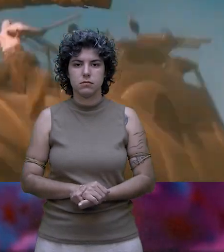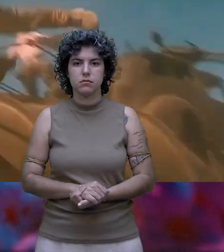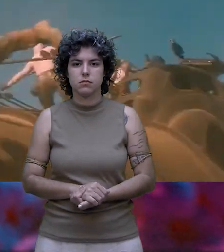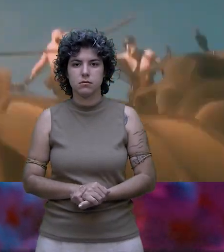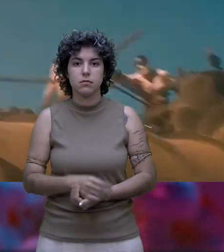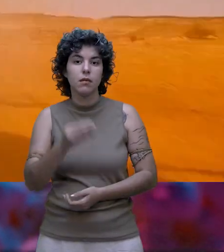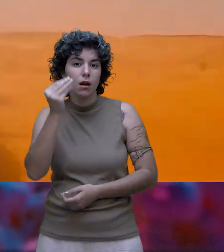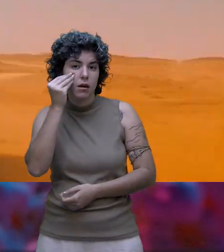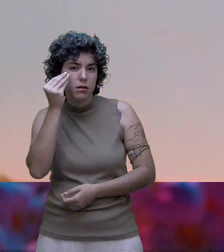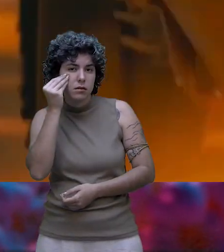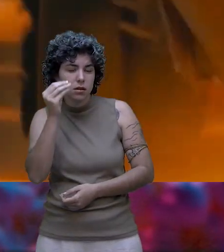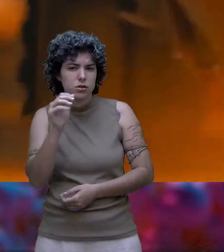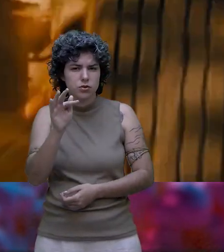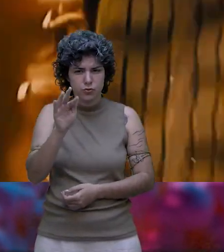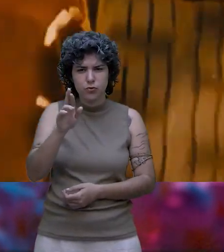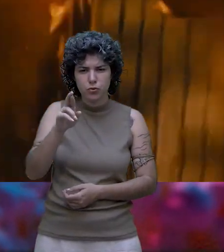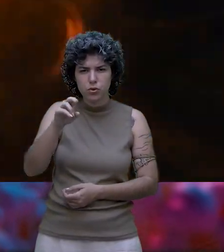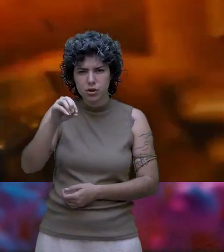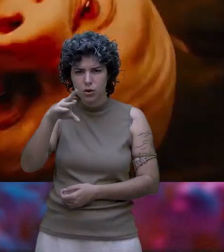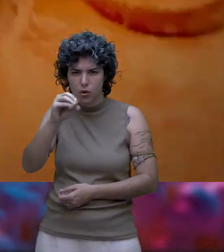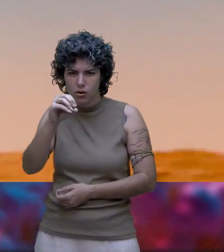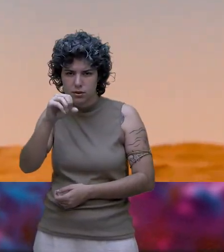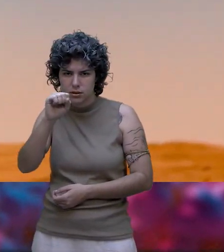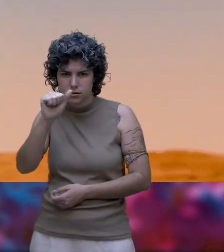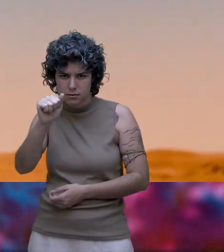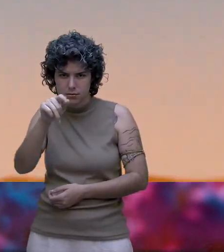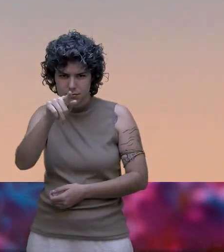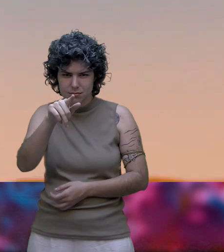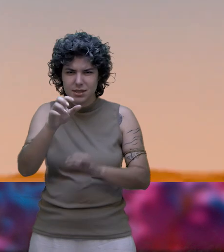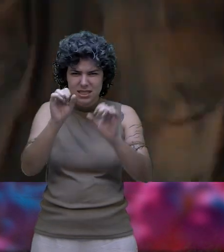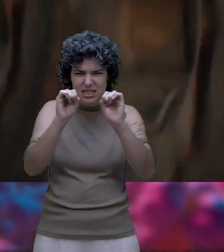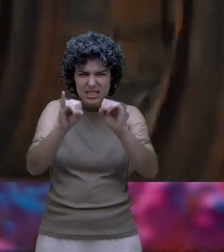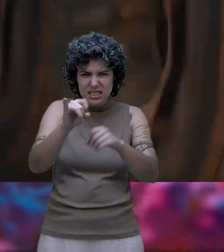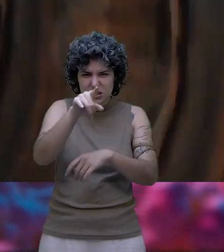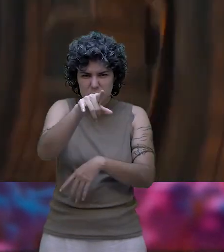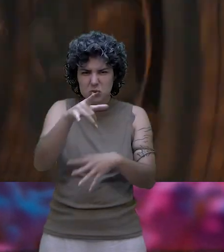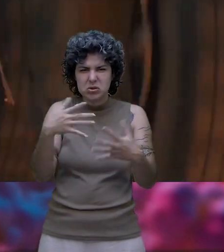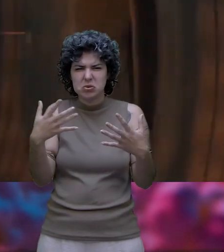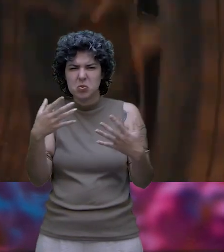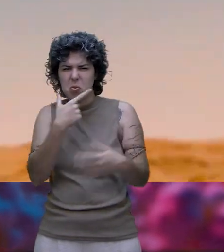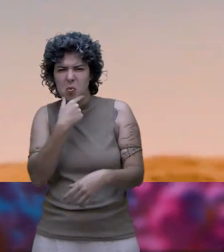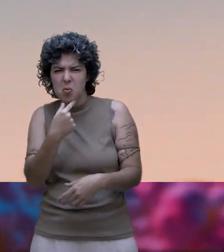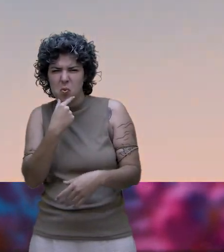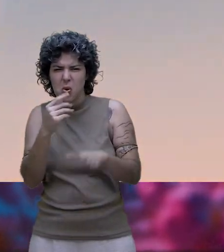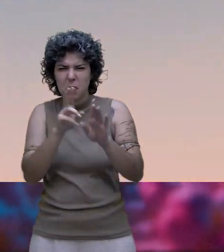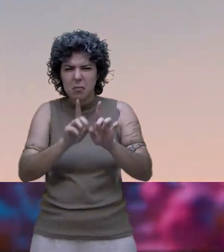Teste Furiosa. Se deixou o macho tóxico putaço, tá aprovado.